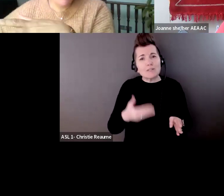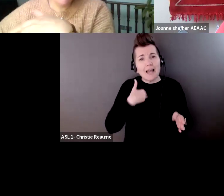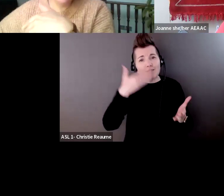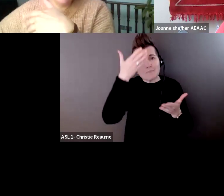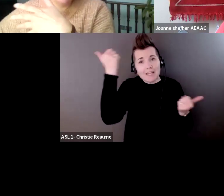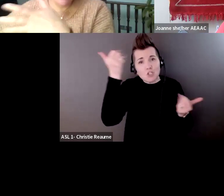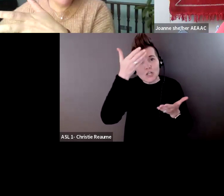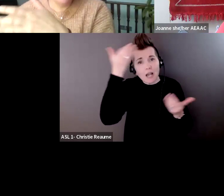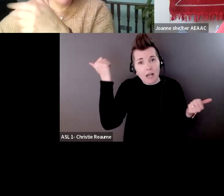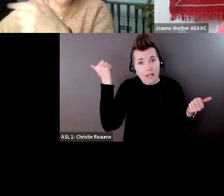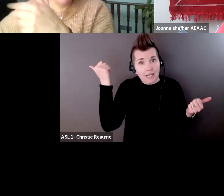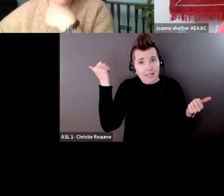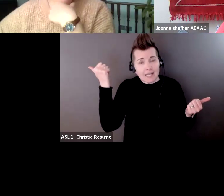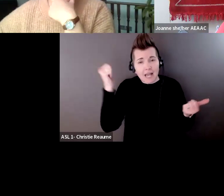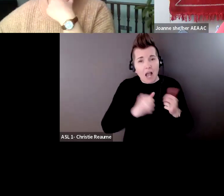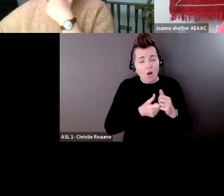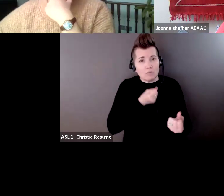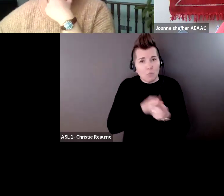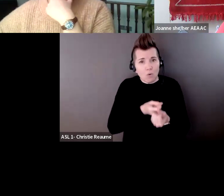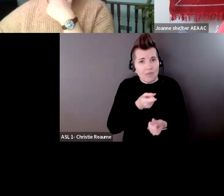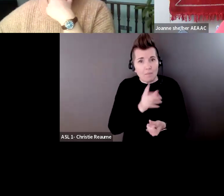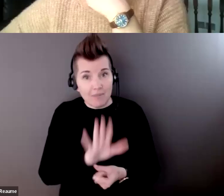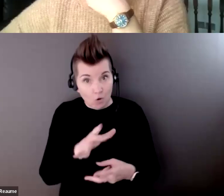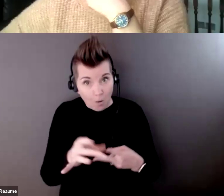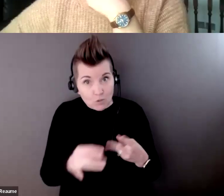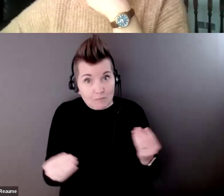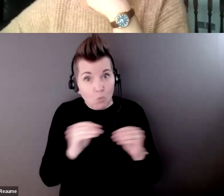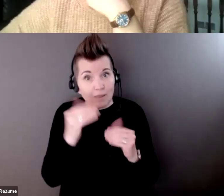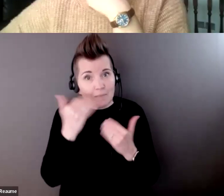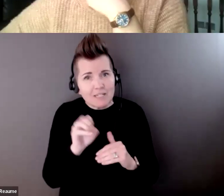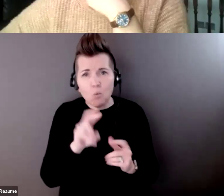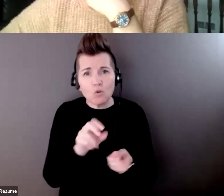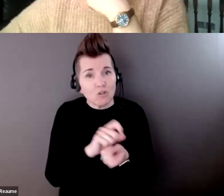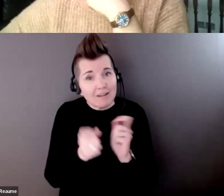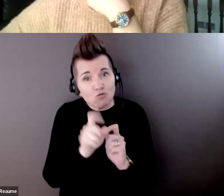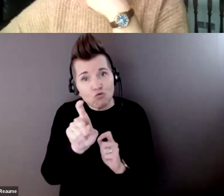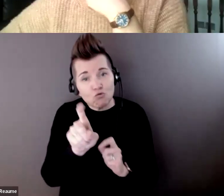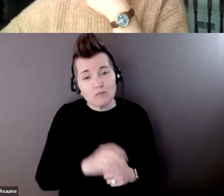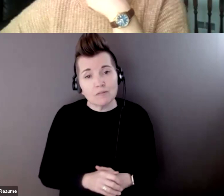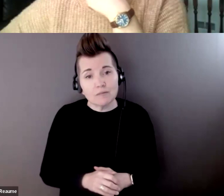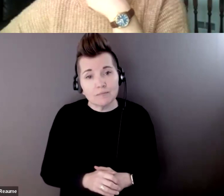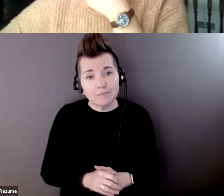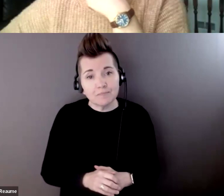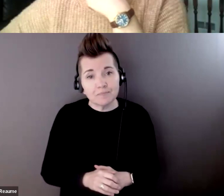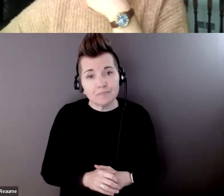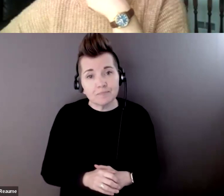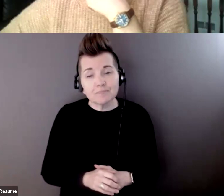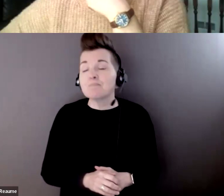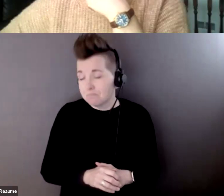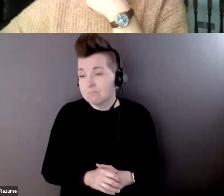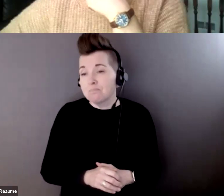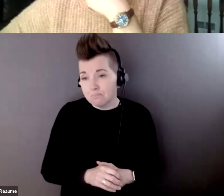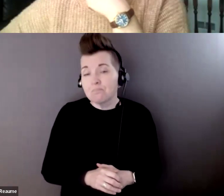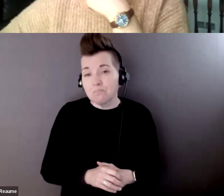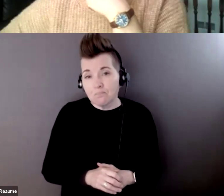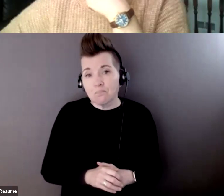the options, and are there options? Again, part of that work will be looking to see if we can get some